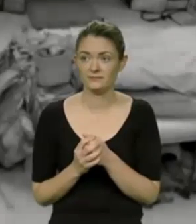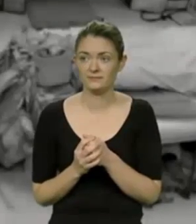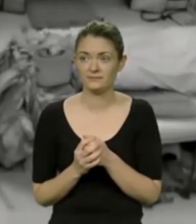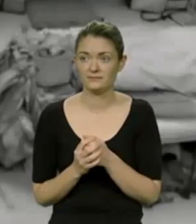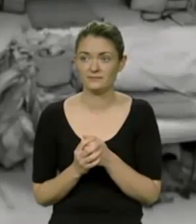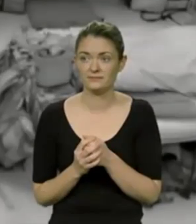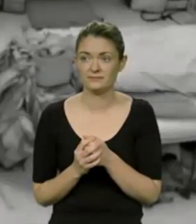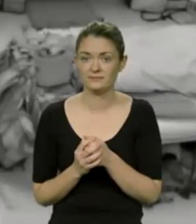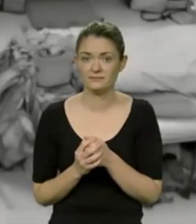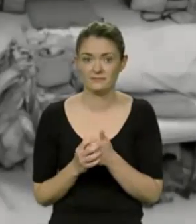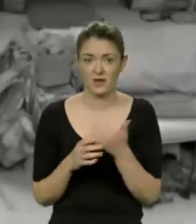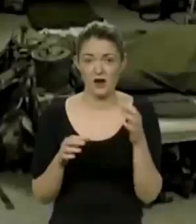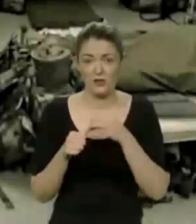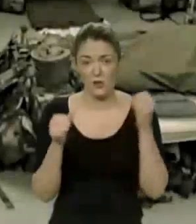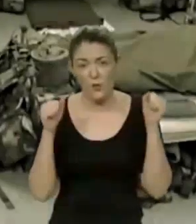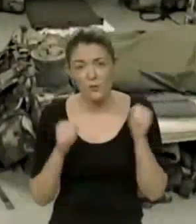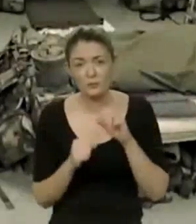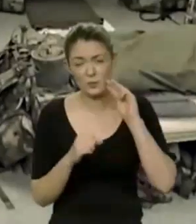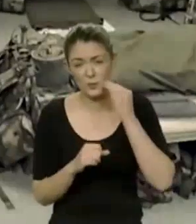Another cold and wet morning in the Glen.